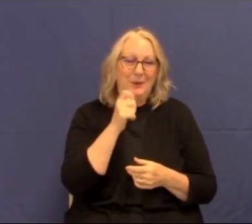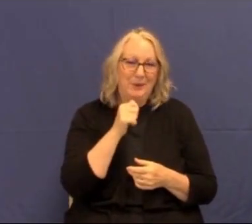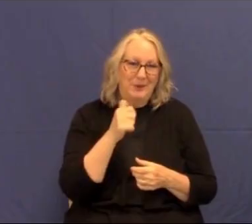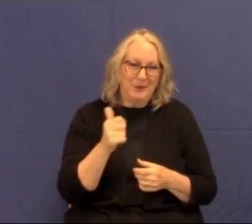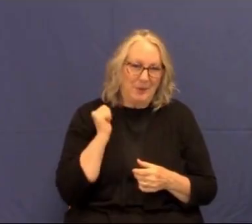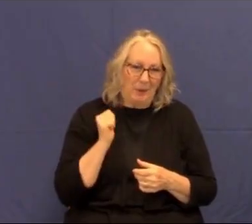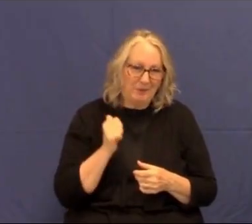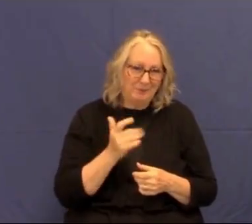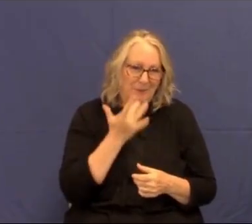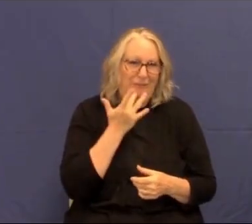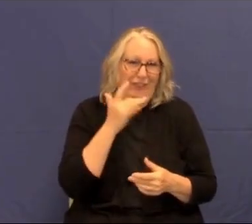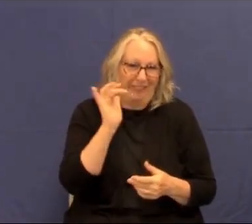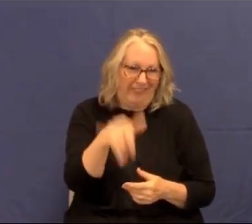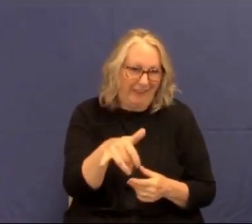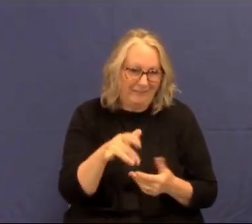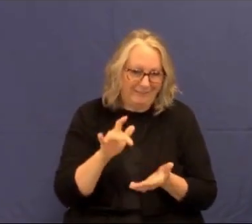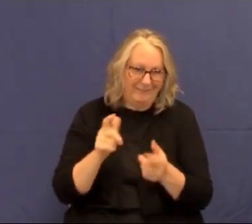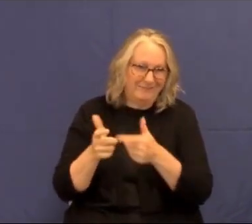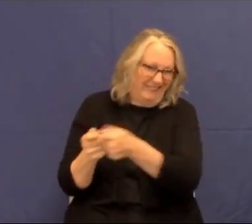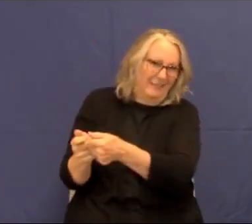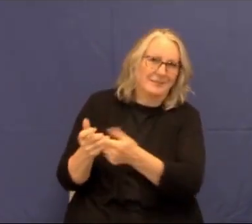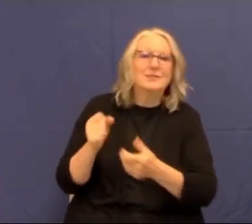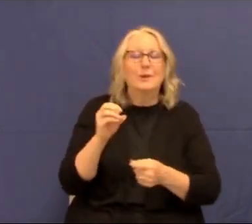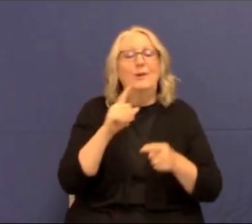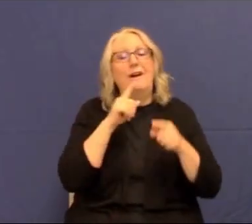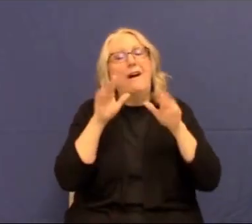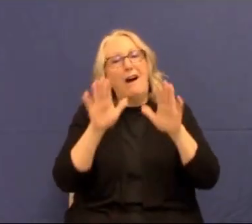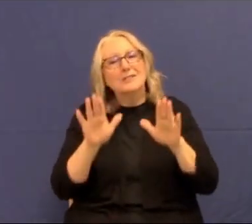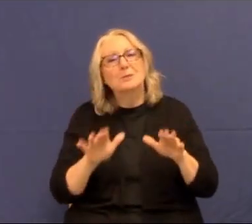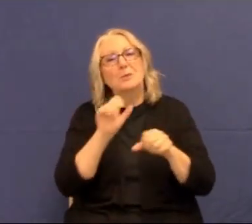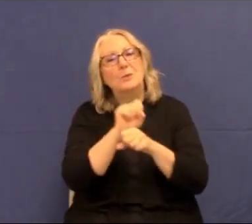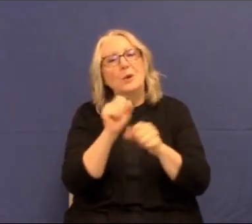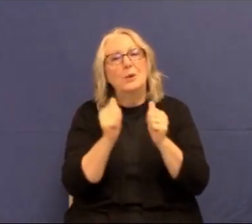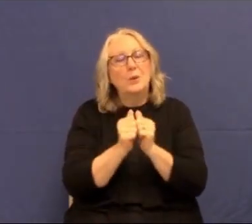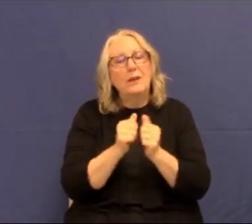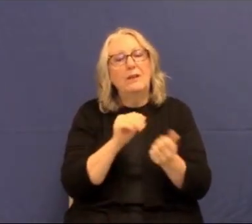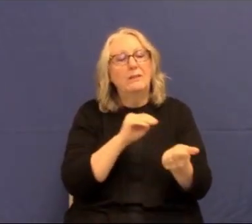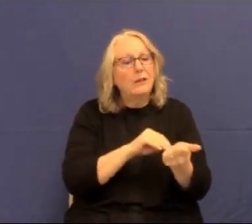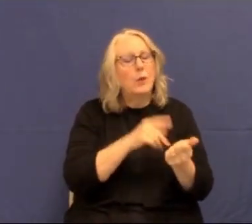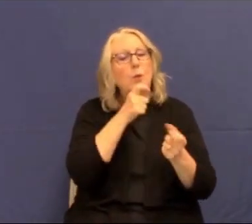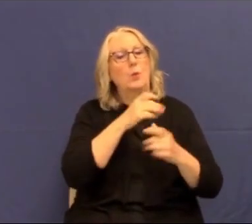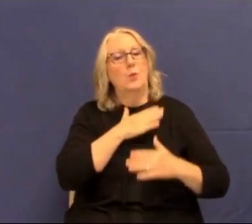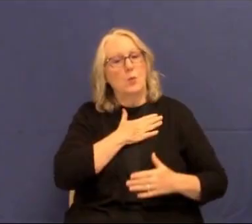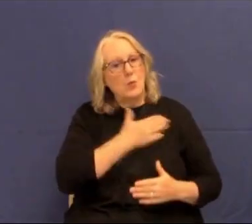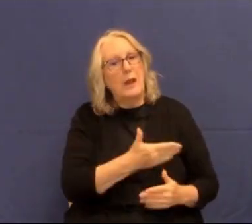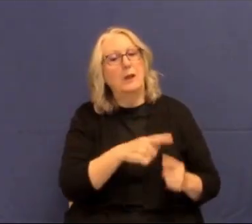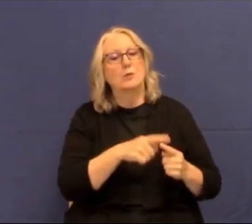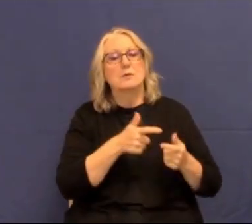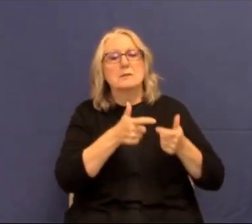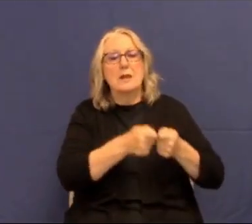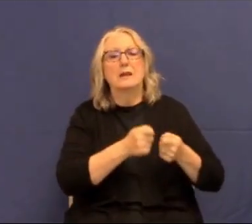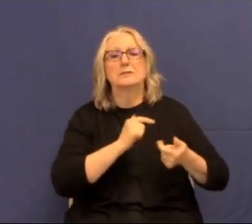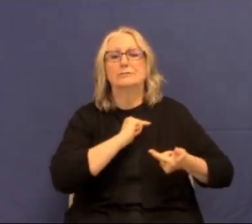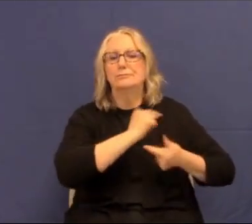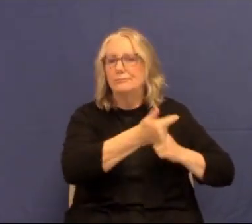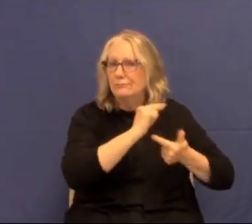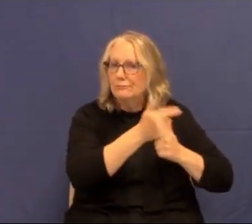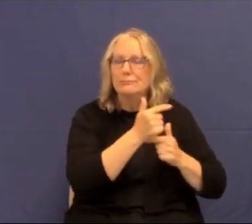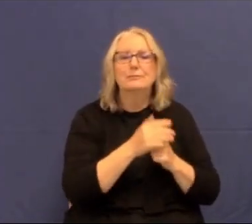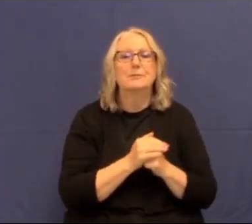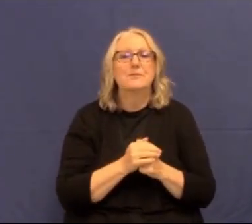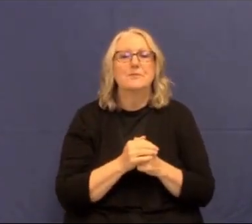who's not going to opt to go that route? And it's been awesome to work with physicians that are, willing to